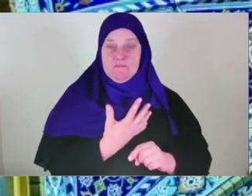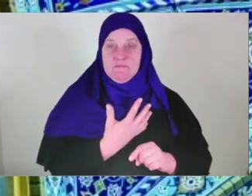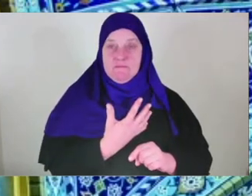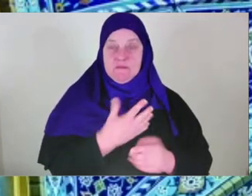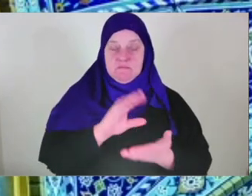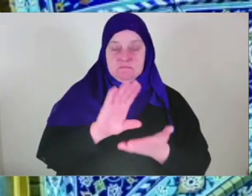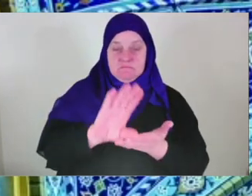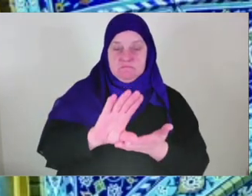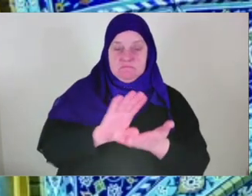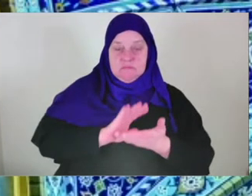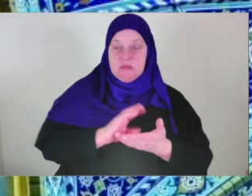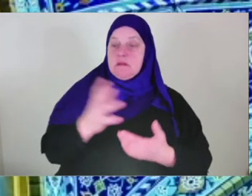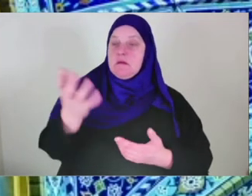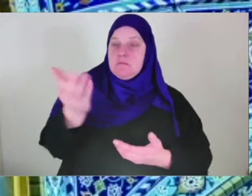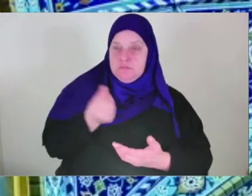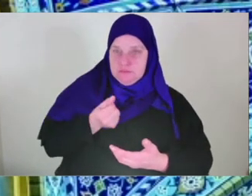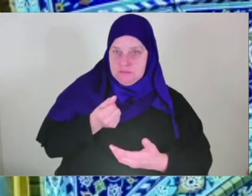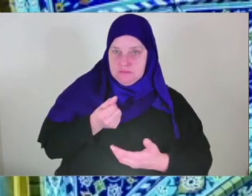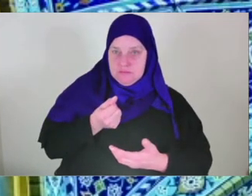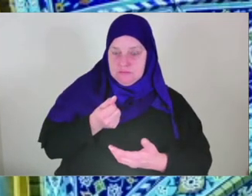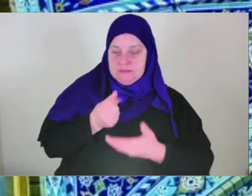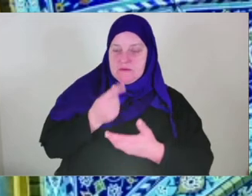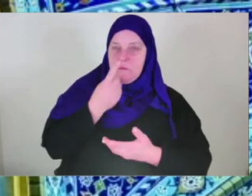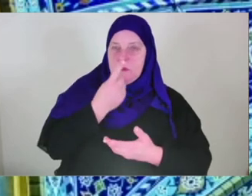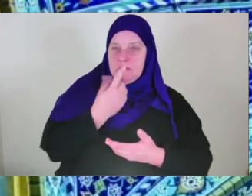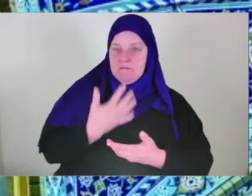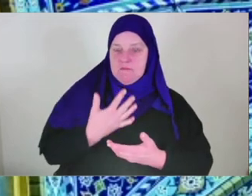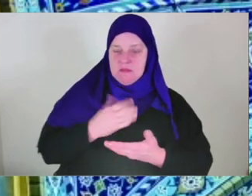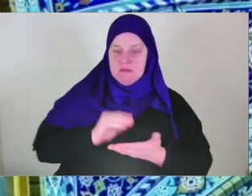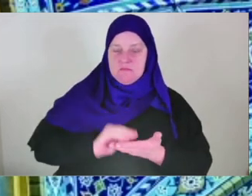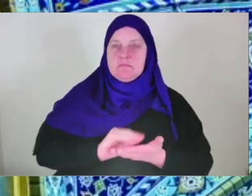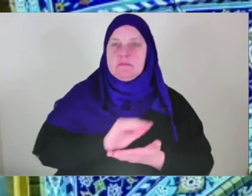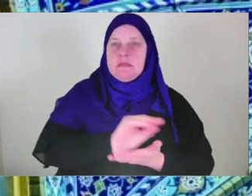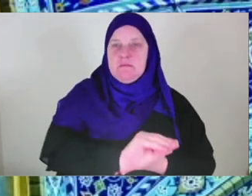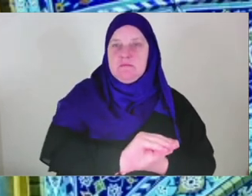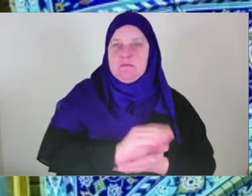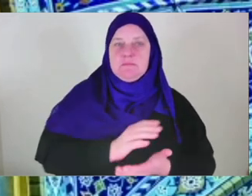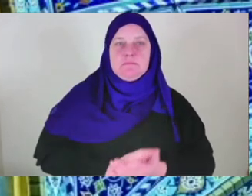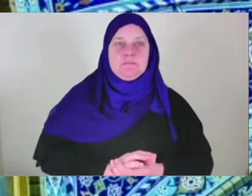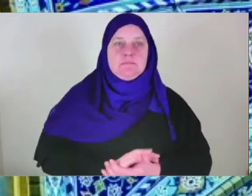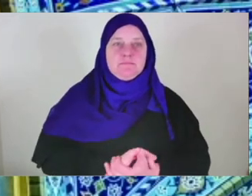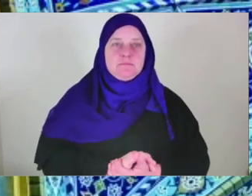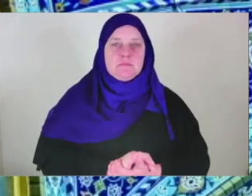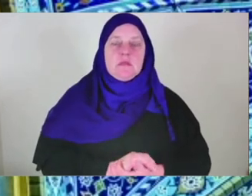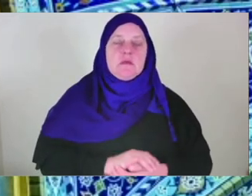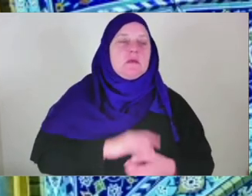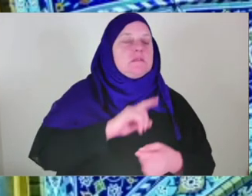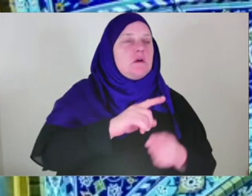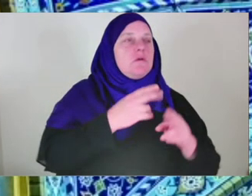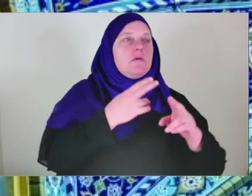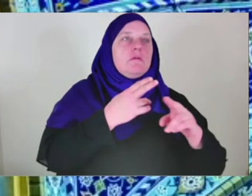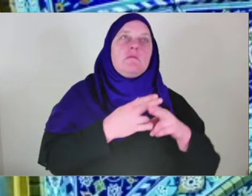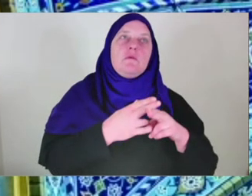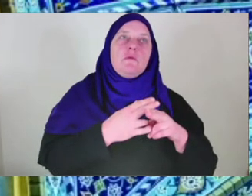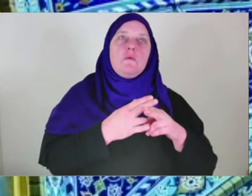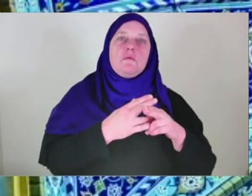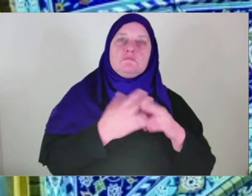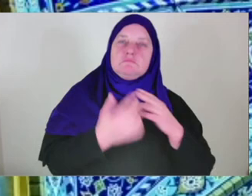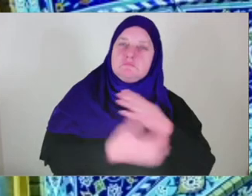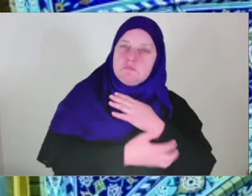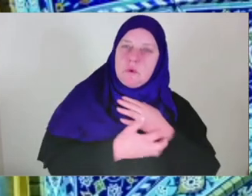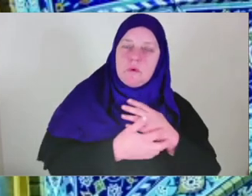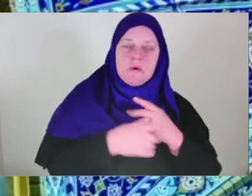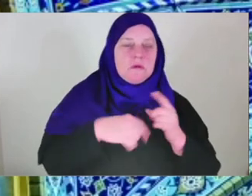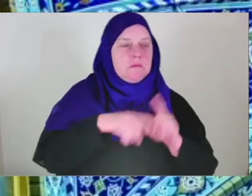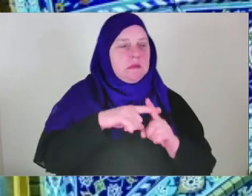And then also the for Allah, for the Prophet, and for the Imams. This is what the first half of the Khums that we